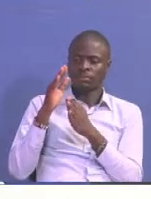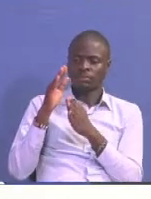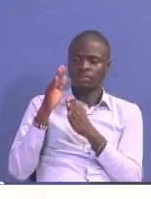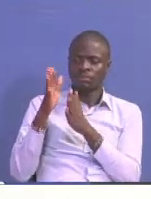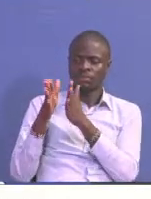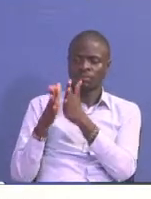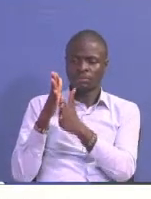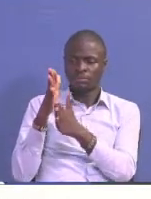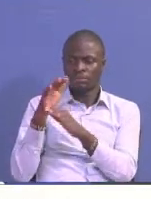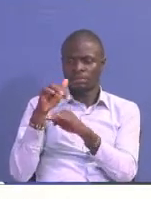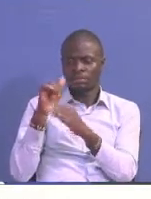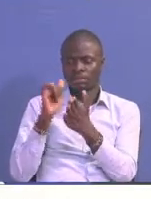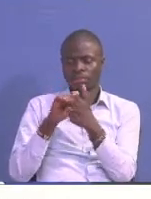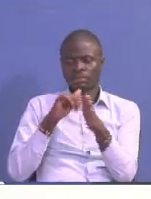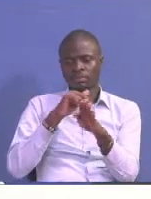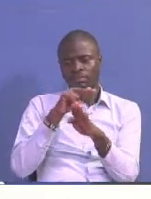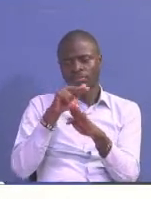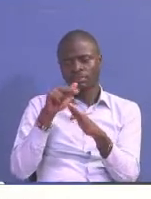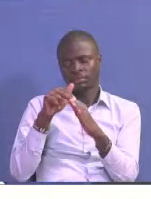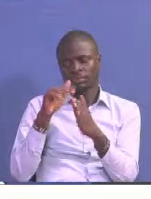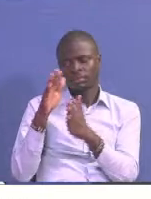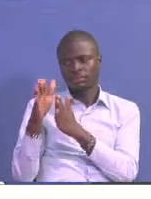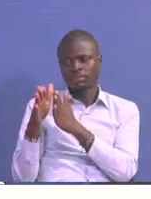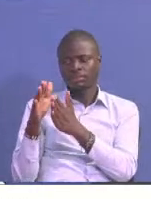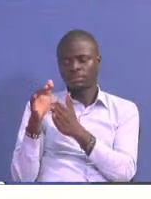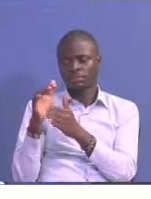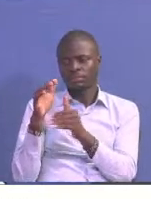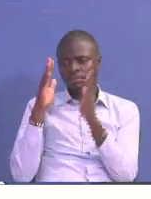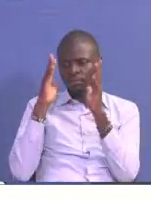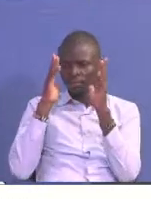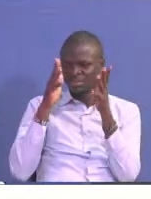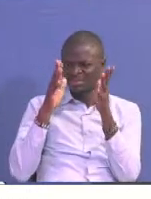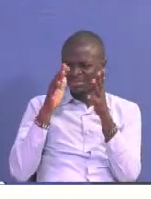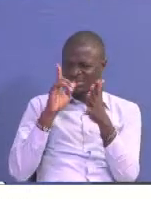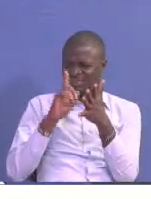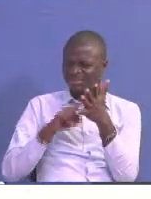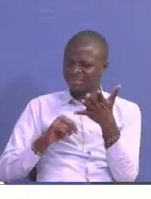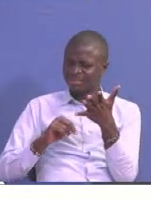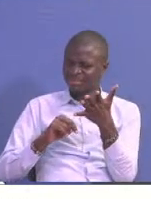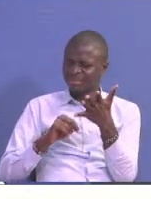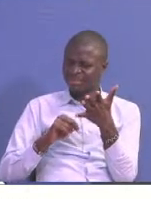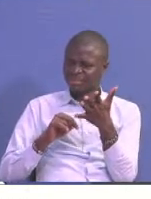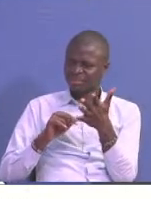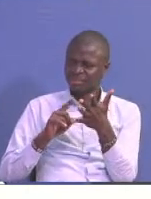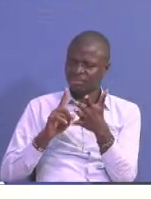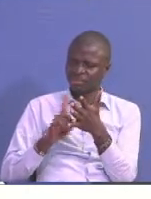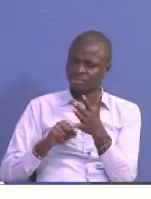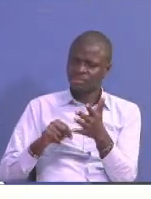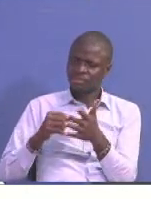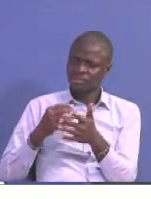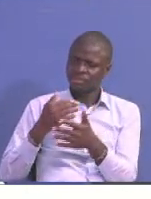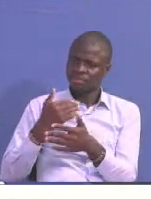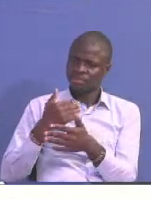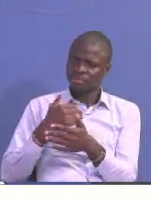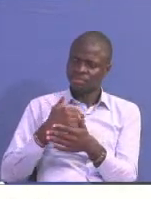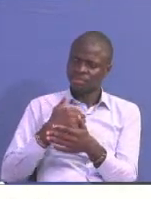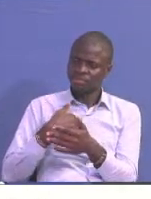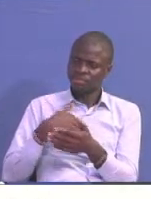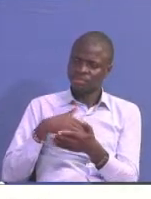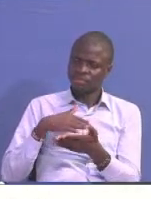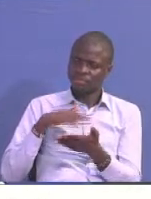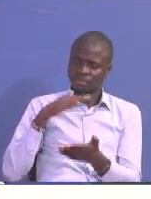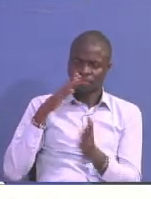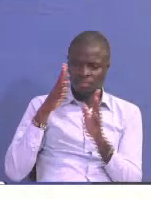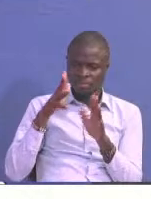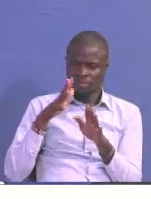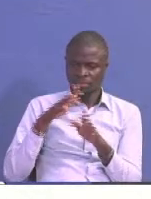national strategy is the one which prioritizes what takes more attention